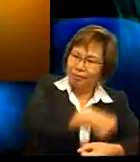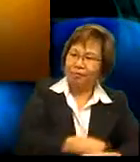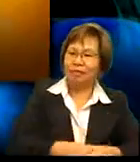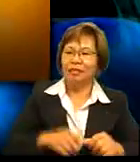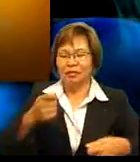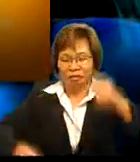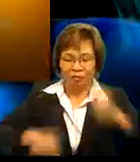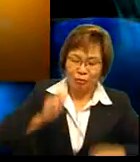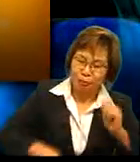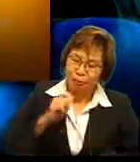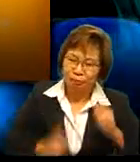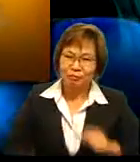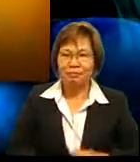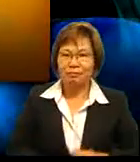drum,